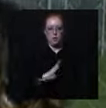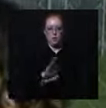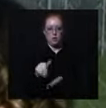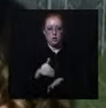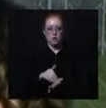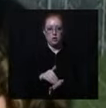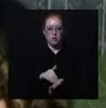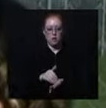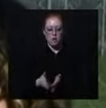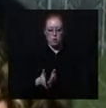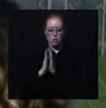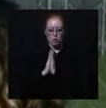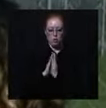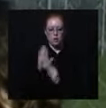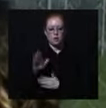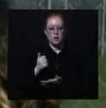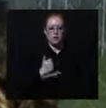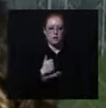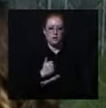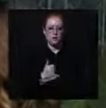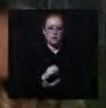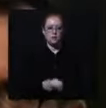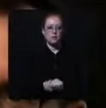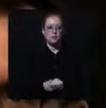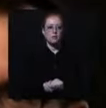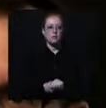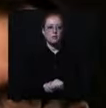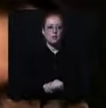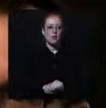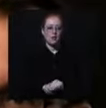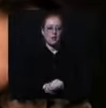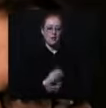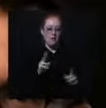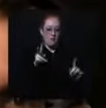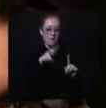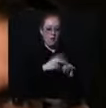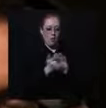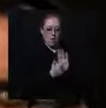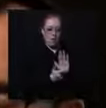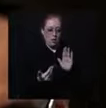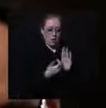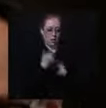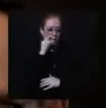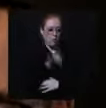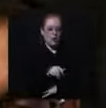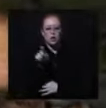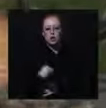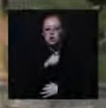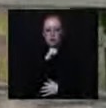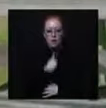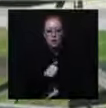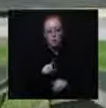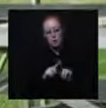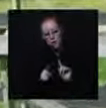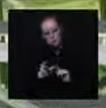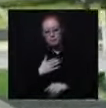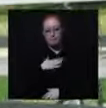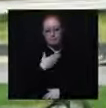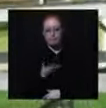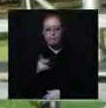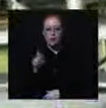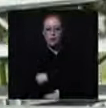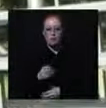Center and to request their assistance in the matter. You shouldn't have to file a lawsuit to do that, but sometimes you do.